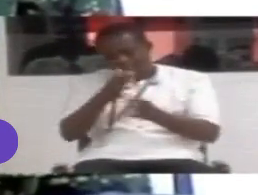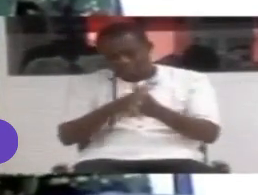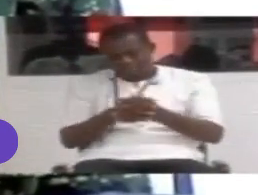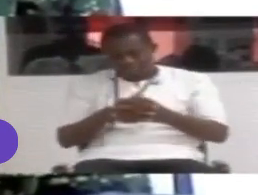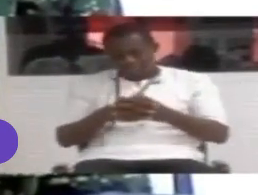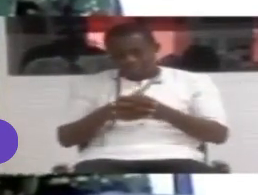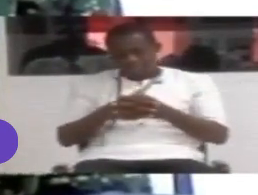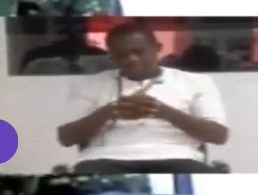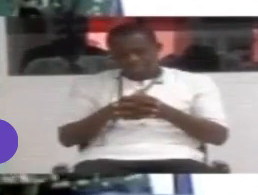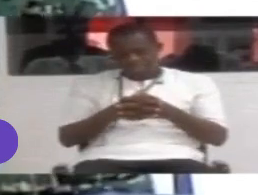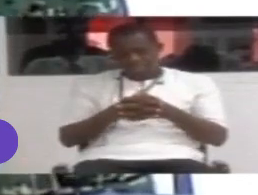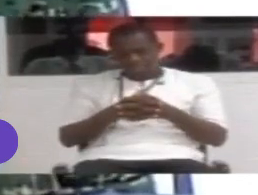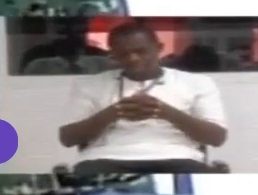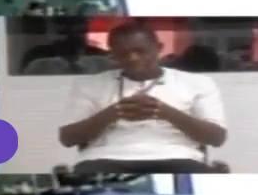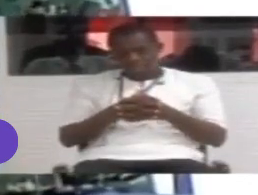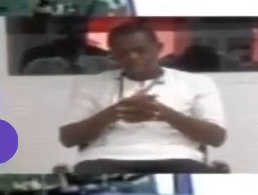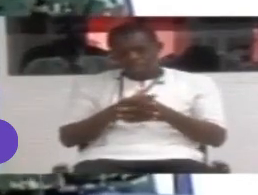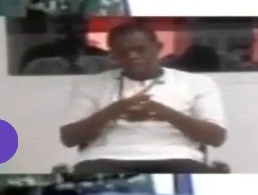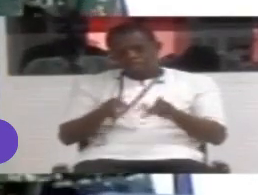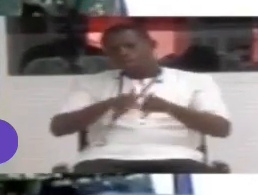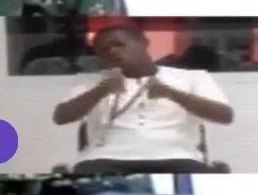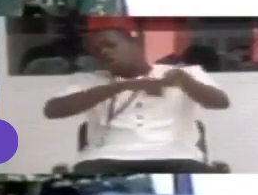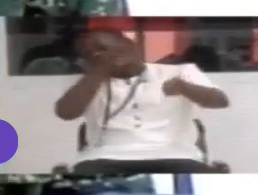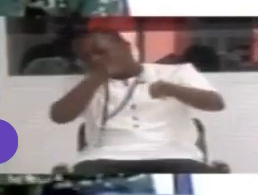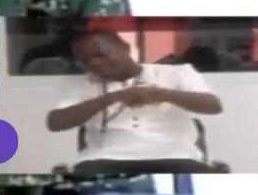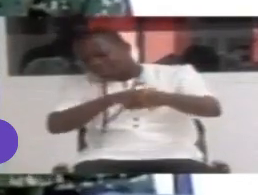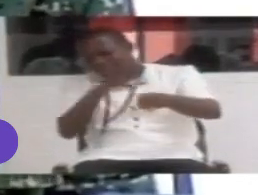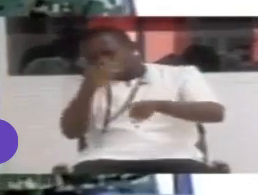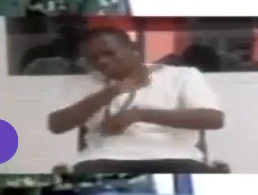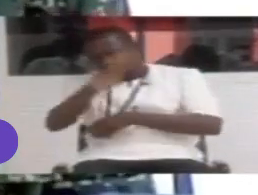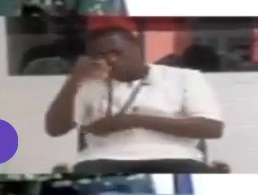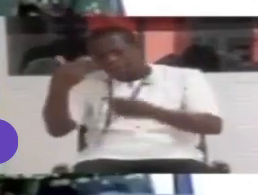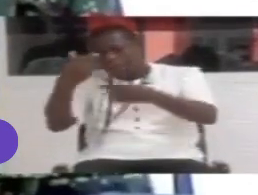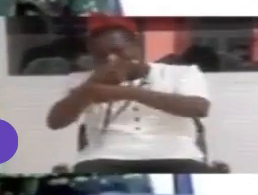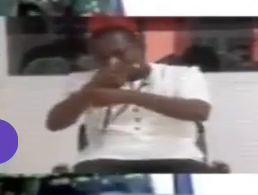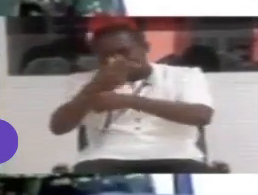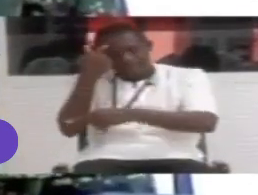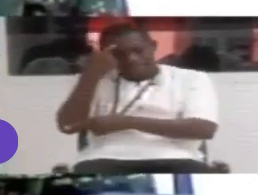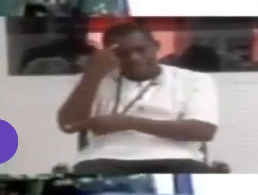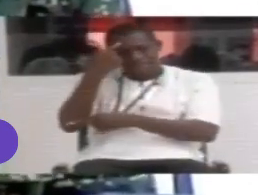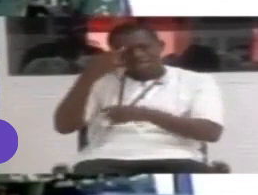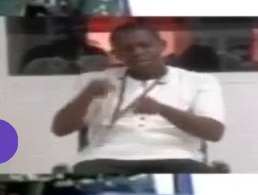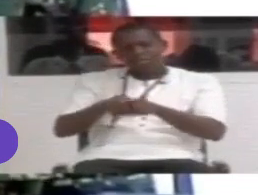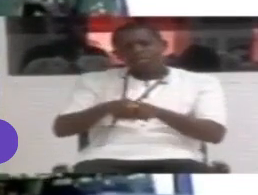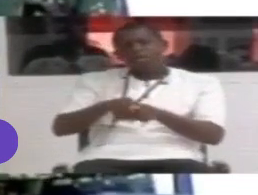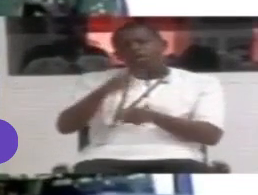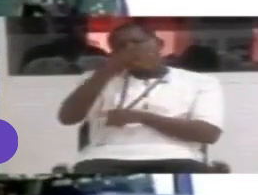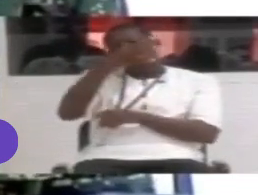leen ci kasso bi fofu. Ya gana suma jumut fokk na juroom ñent lañ.